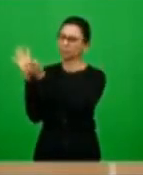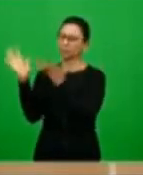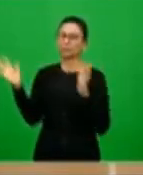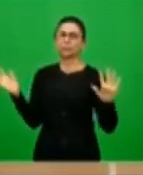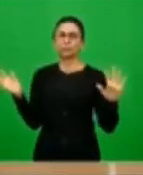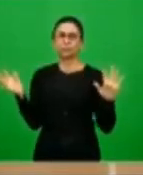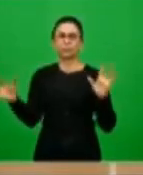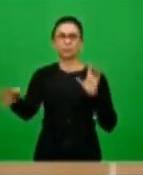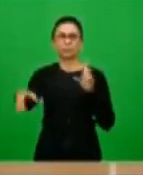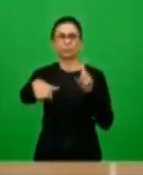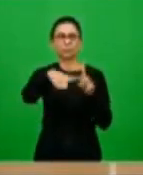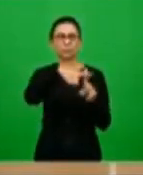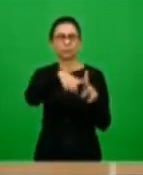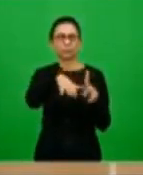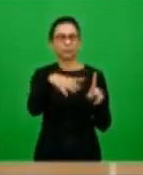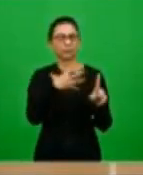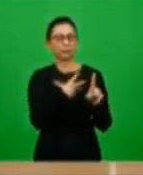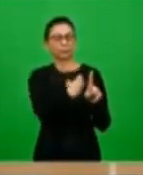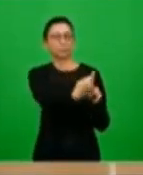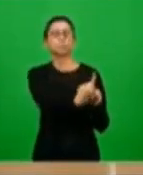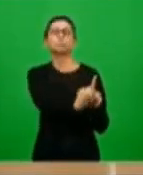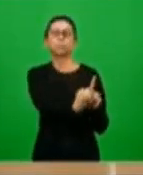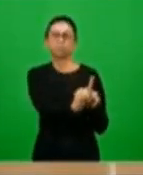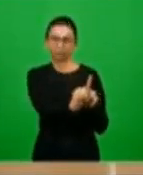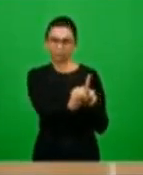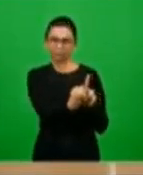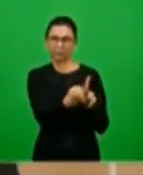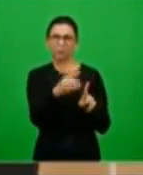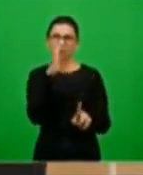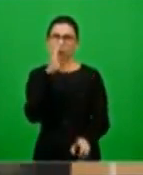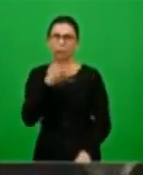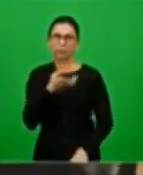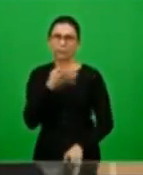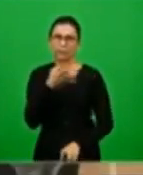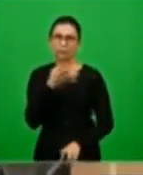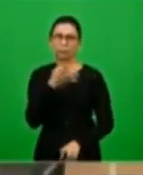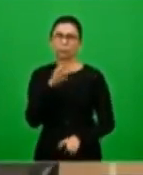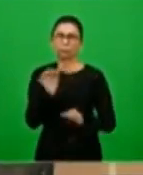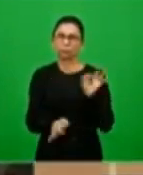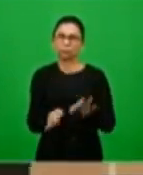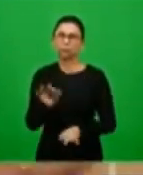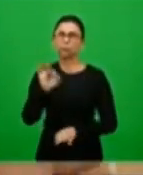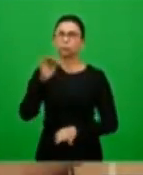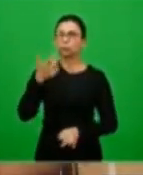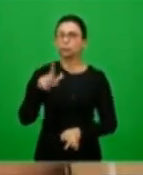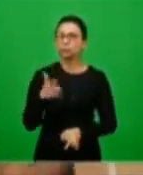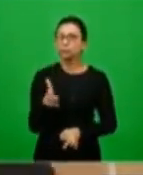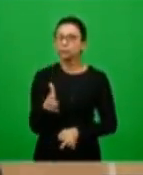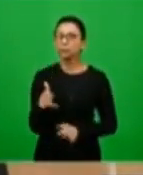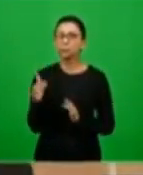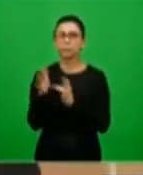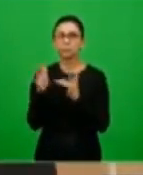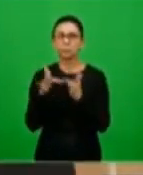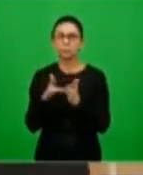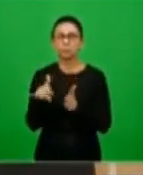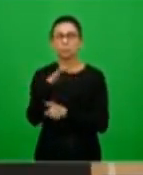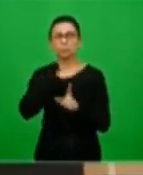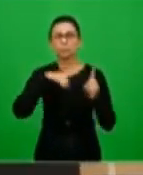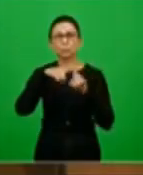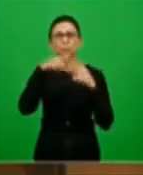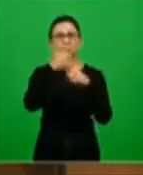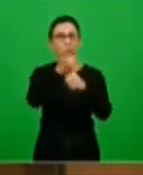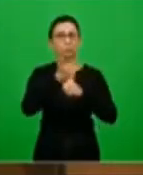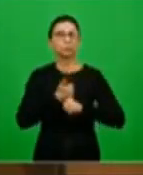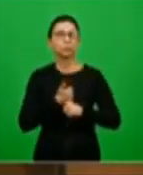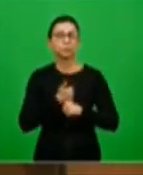he nailed the stamp of our condemnation. So there is no condemnation to those who are in Christ. So it opened up for us a new living path